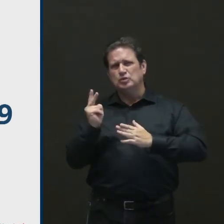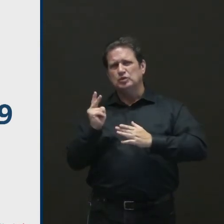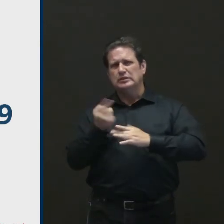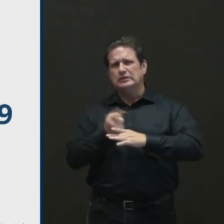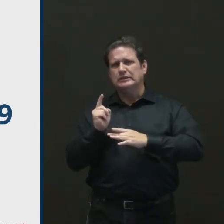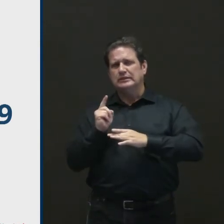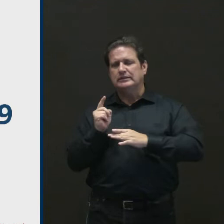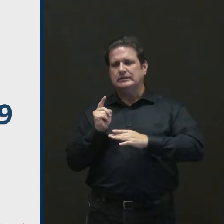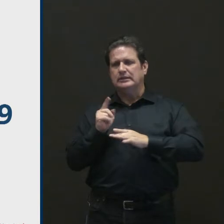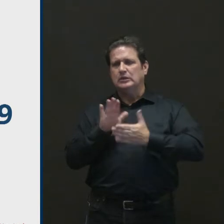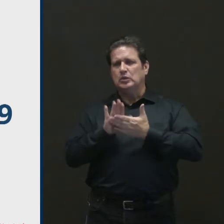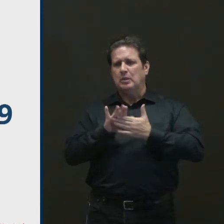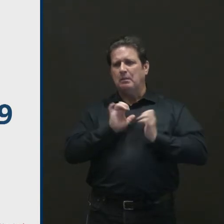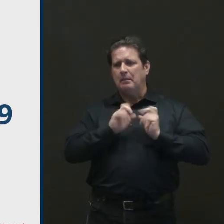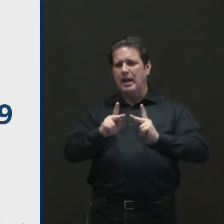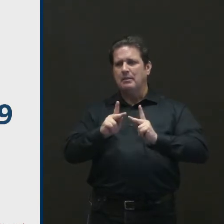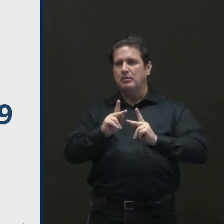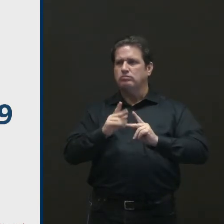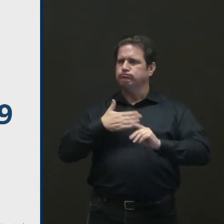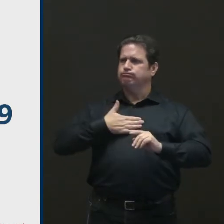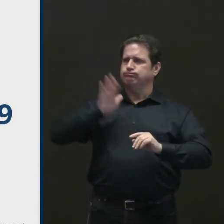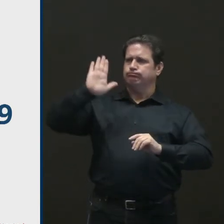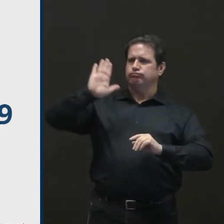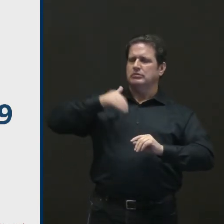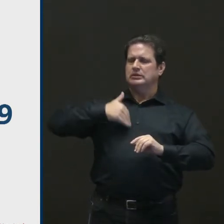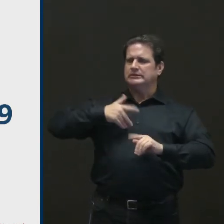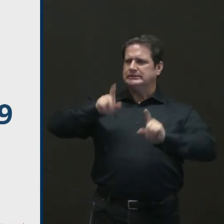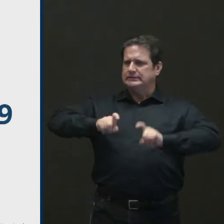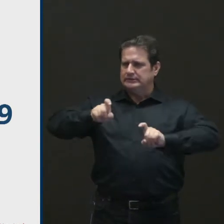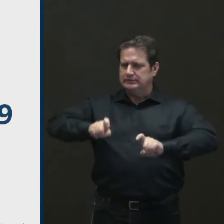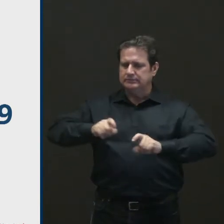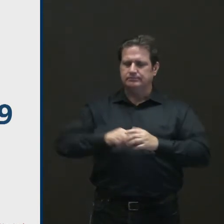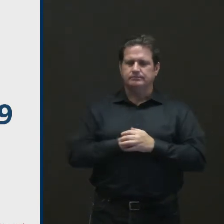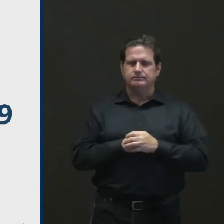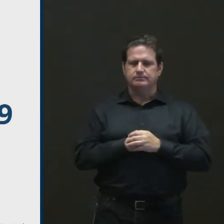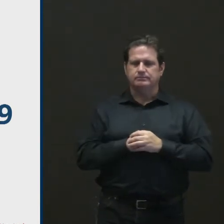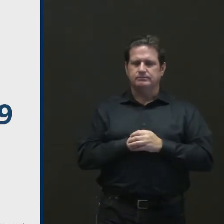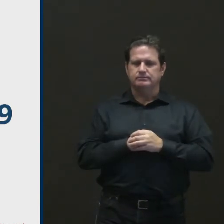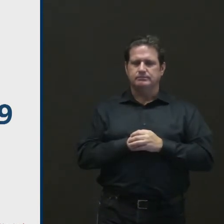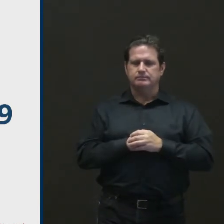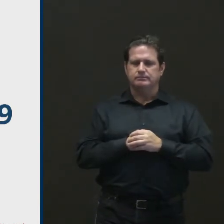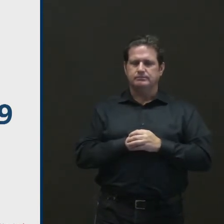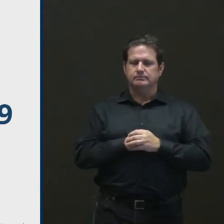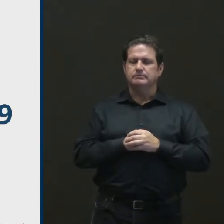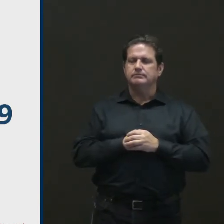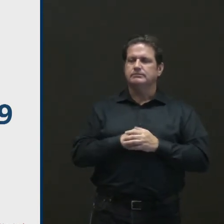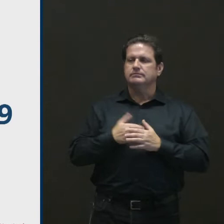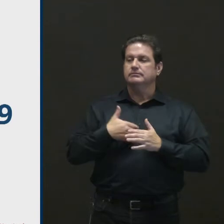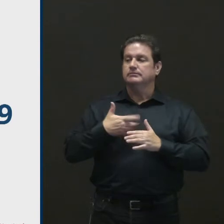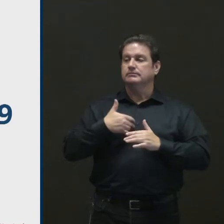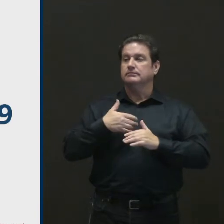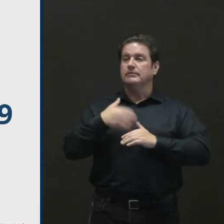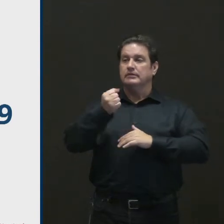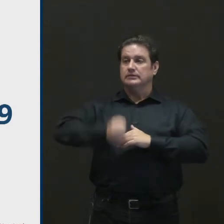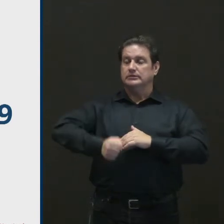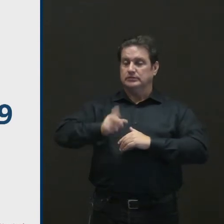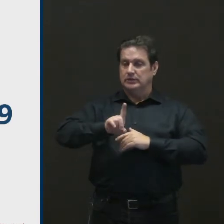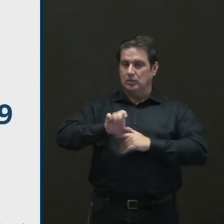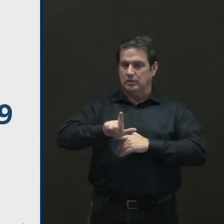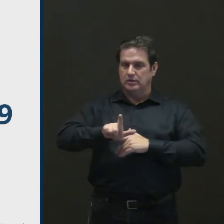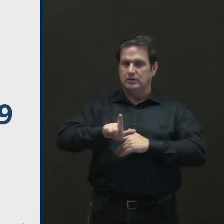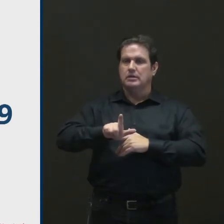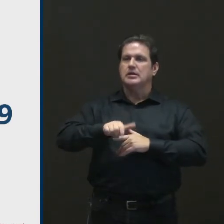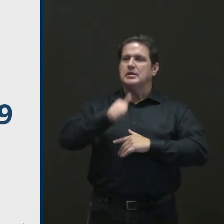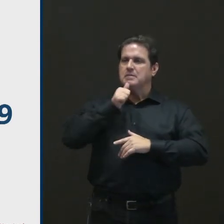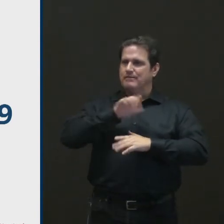last week with schools going back in session, both in some Sussex County and the